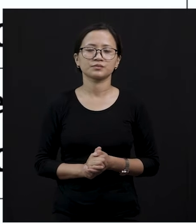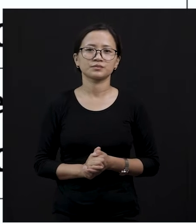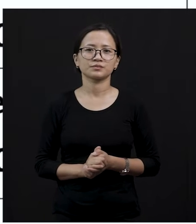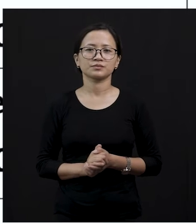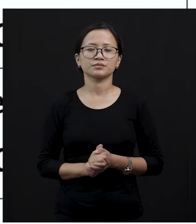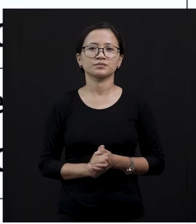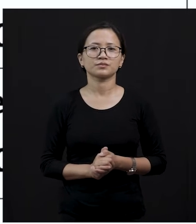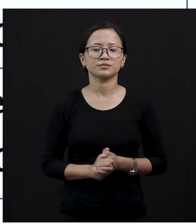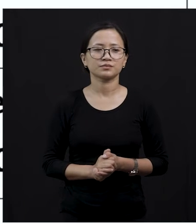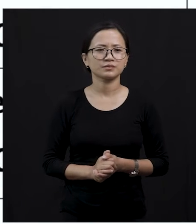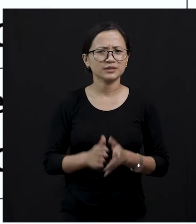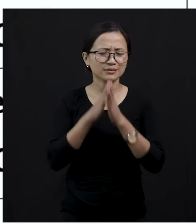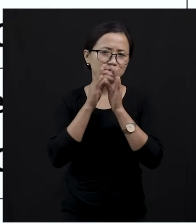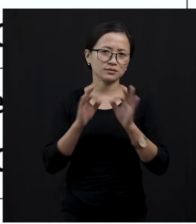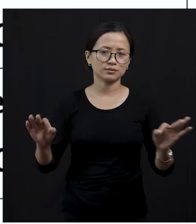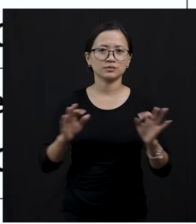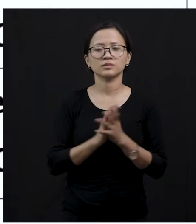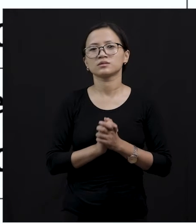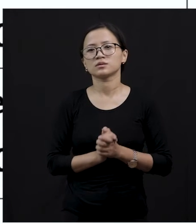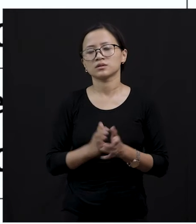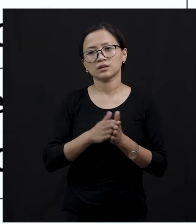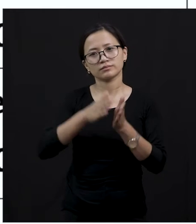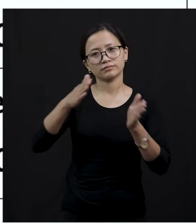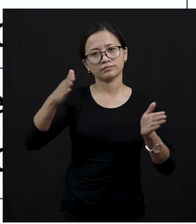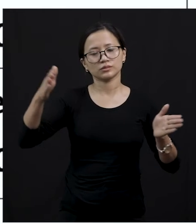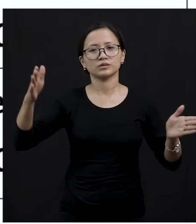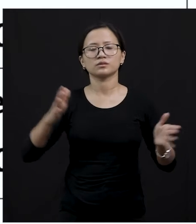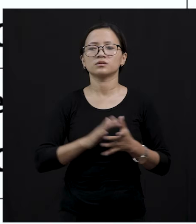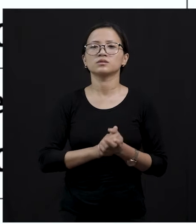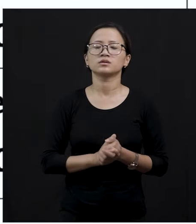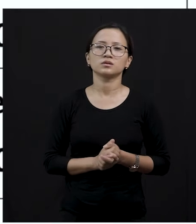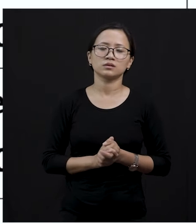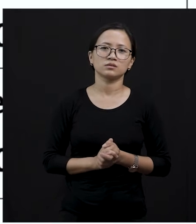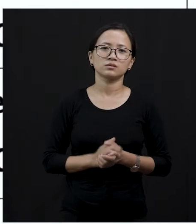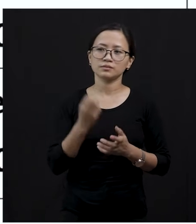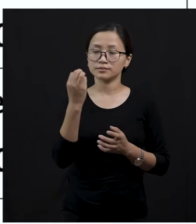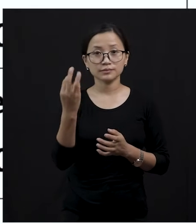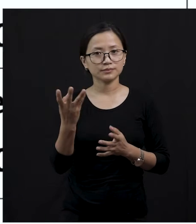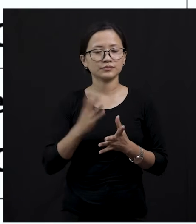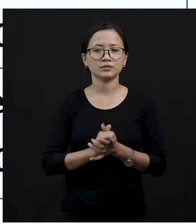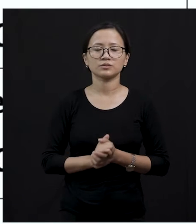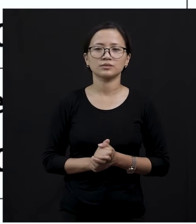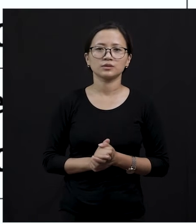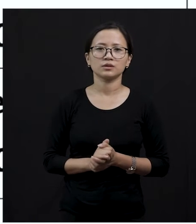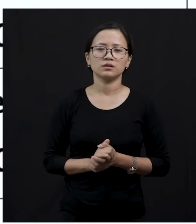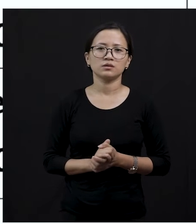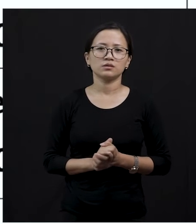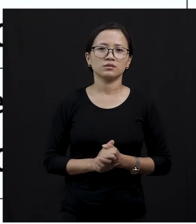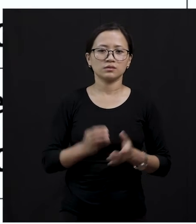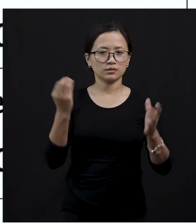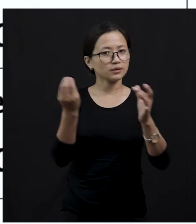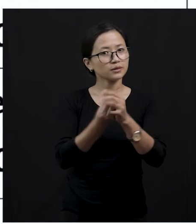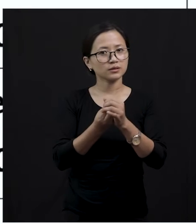expanded form is simply extending or expanding a number. Okay, expanding a number or